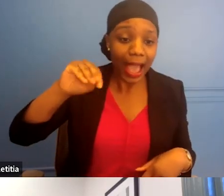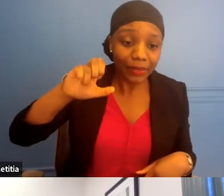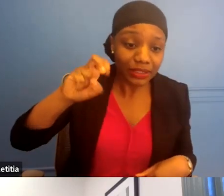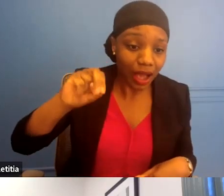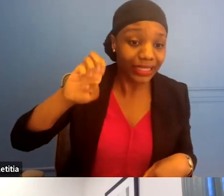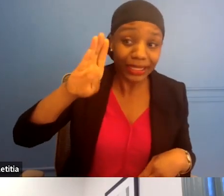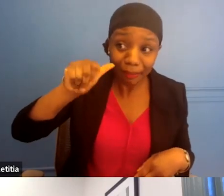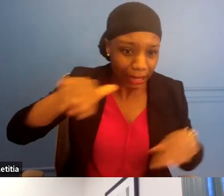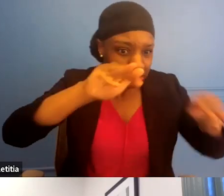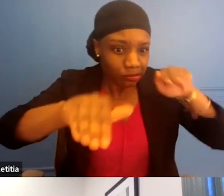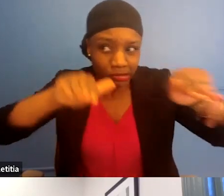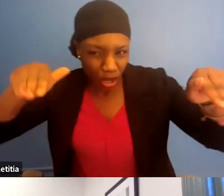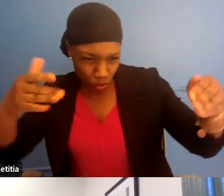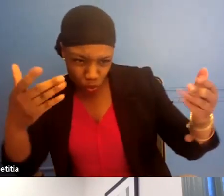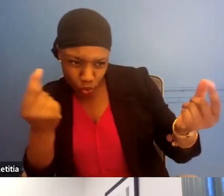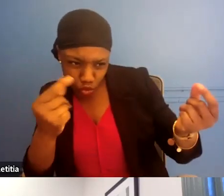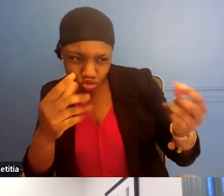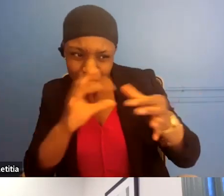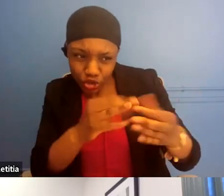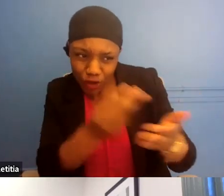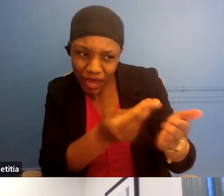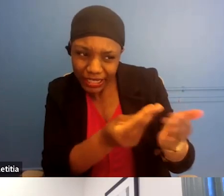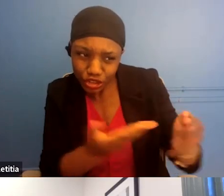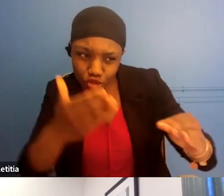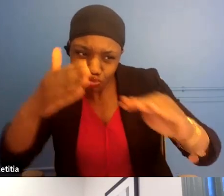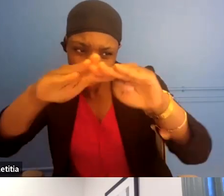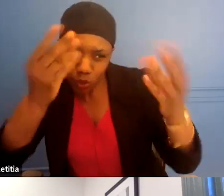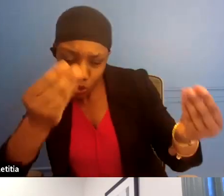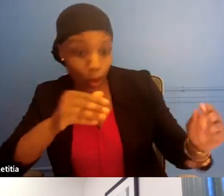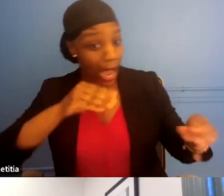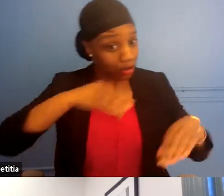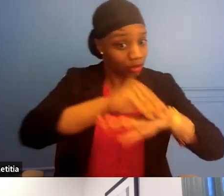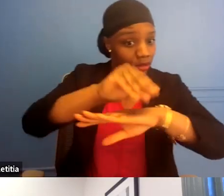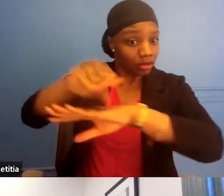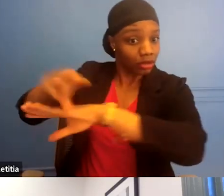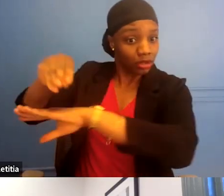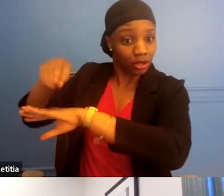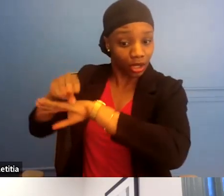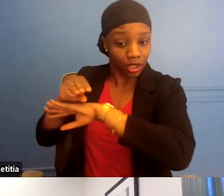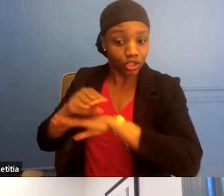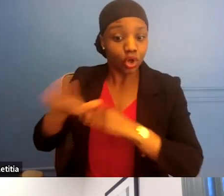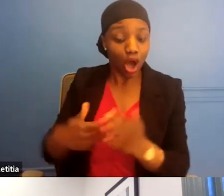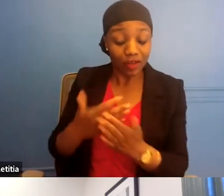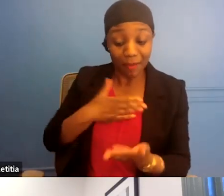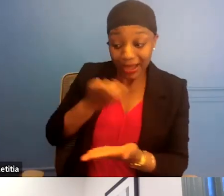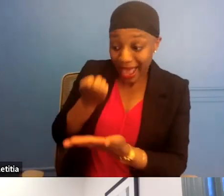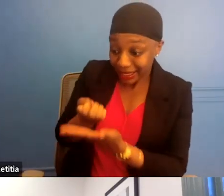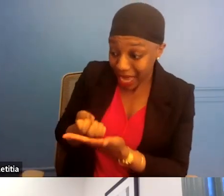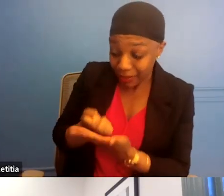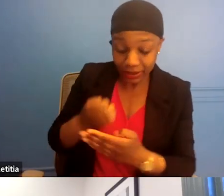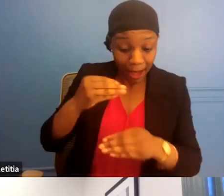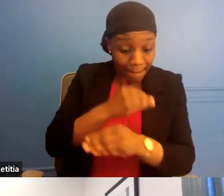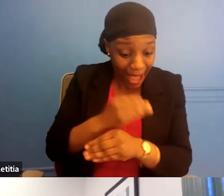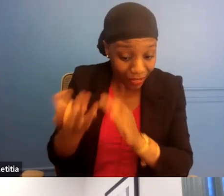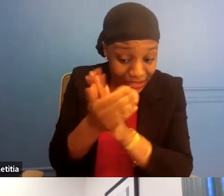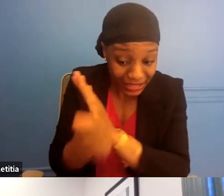need to think about financing their growth. And so my being able to apply my economics and math education to